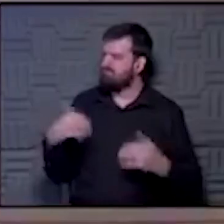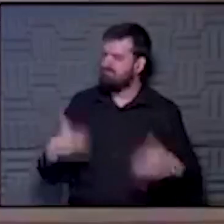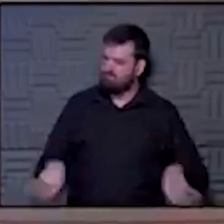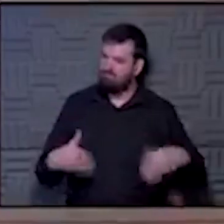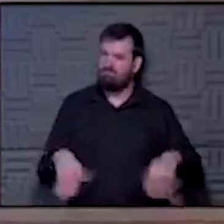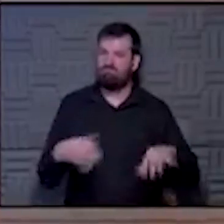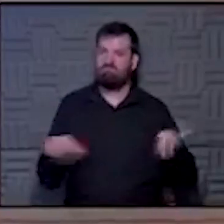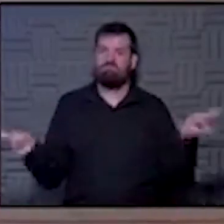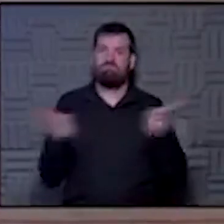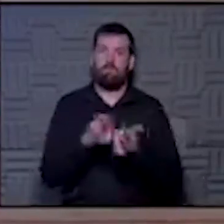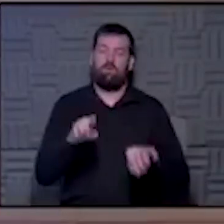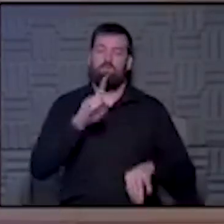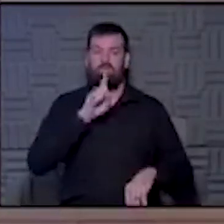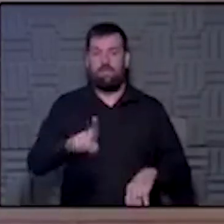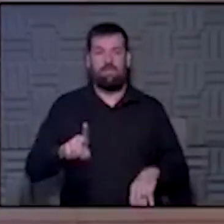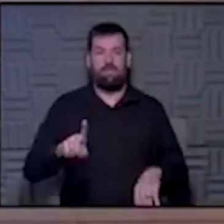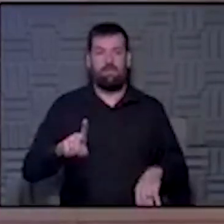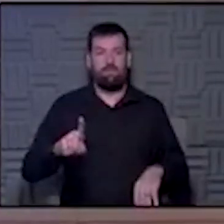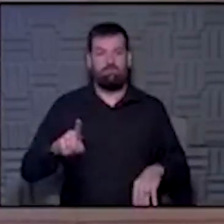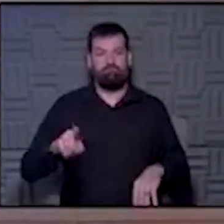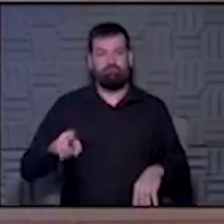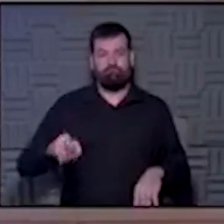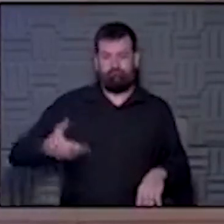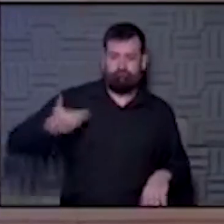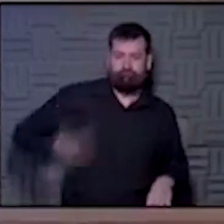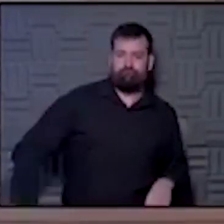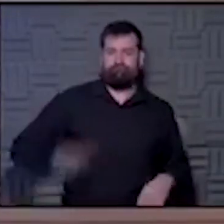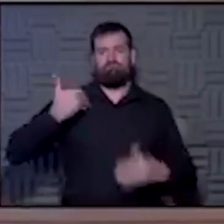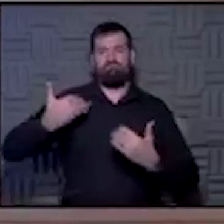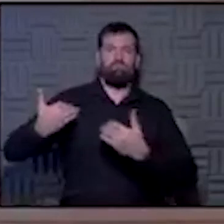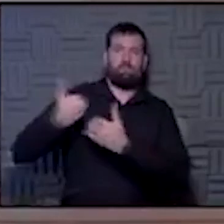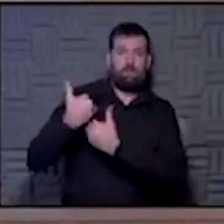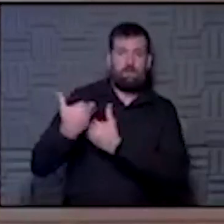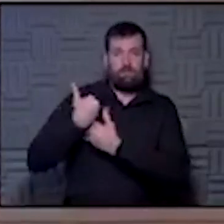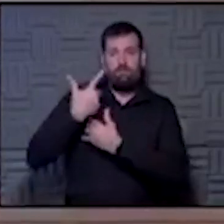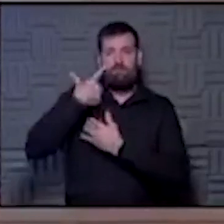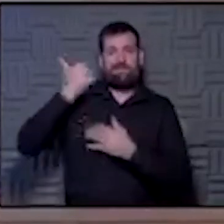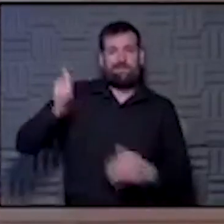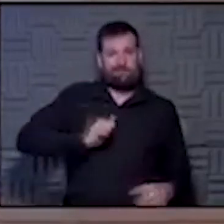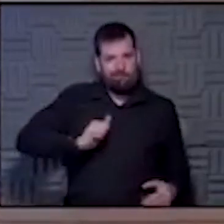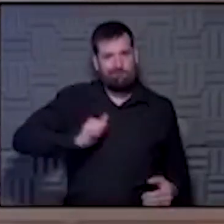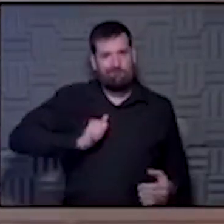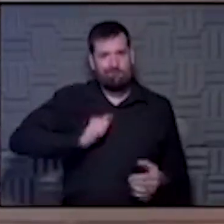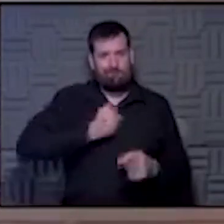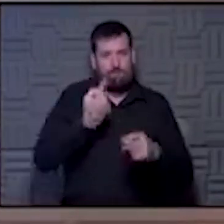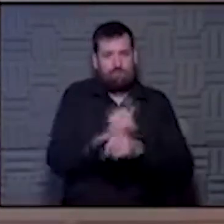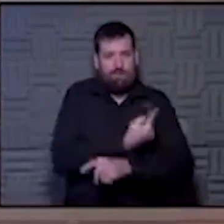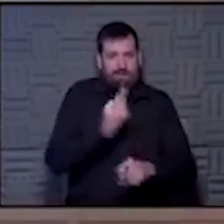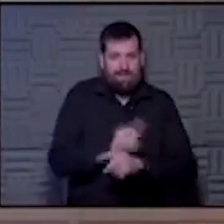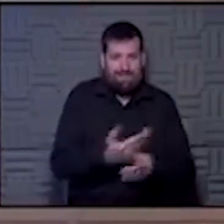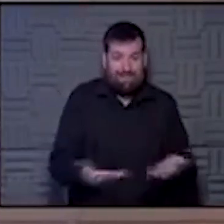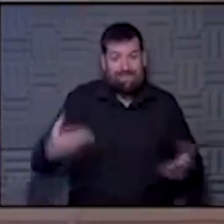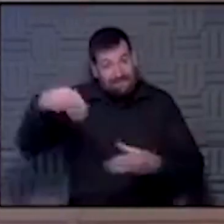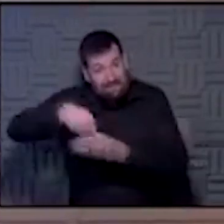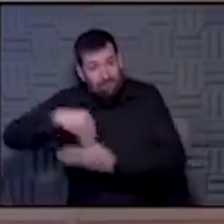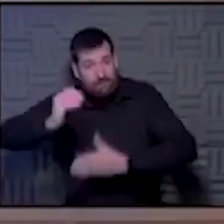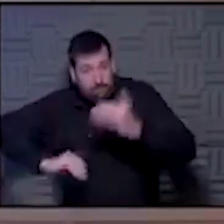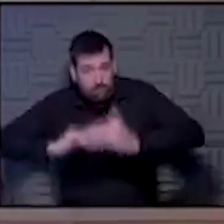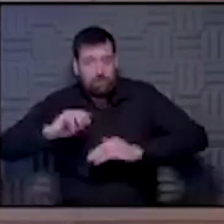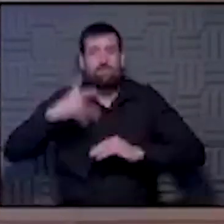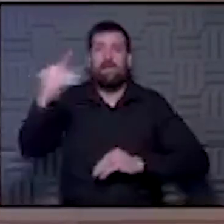to really take this individual responsibility to do the right things, both in the facility and